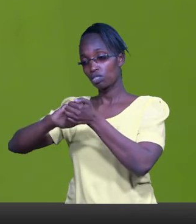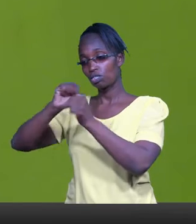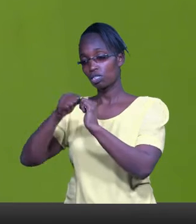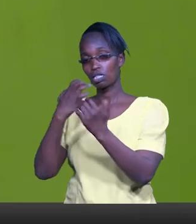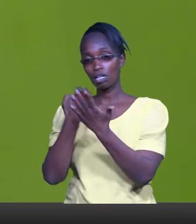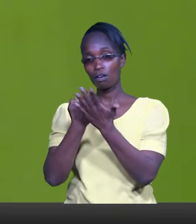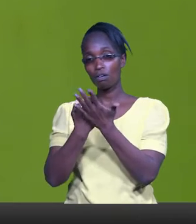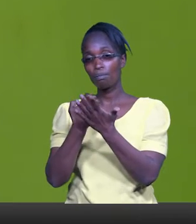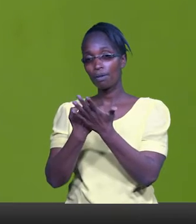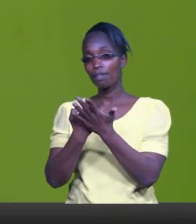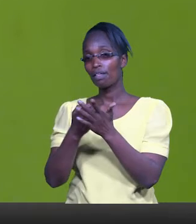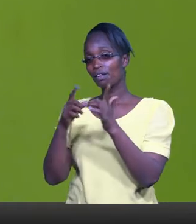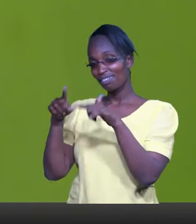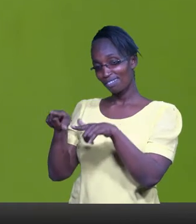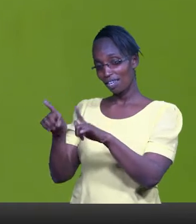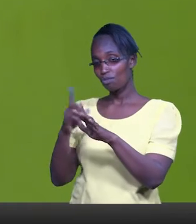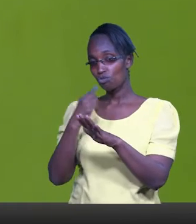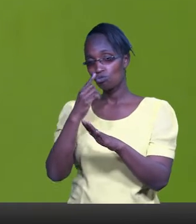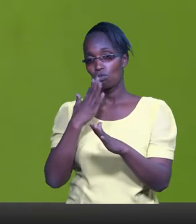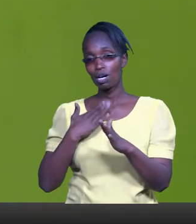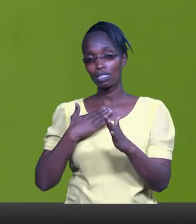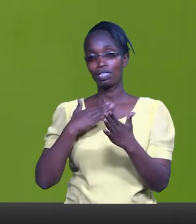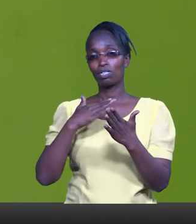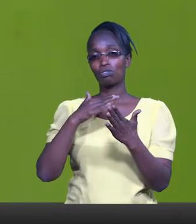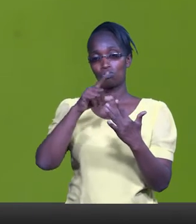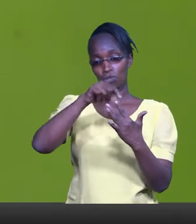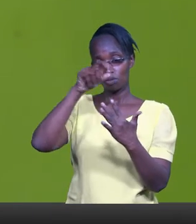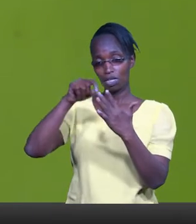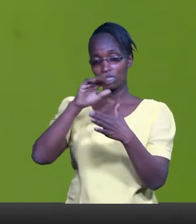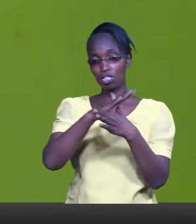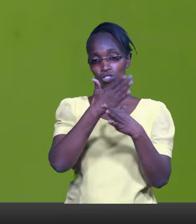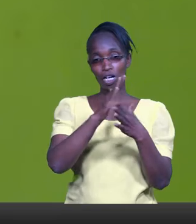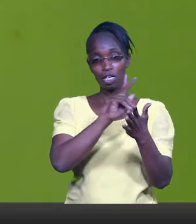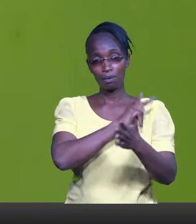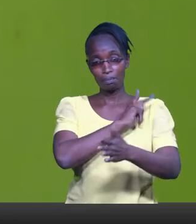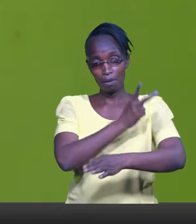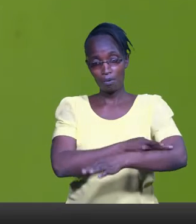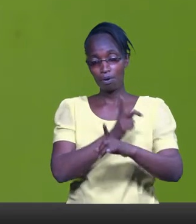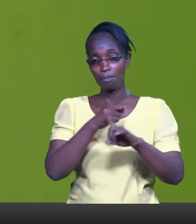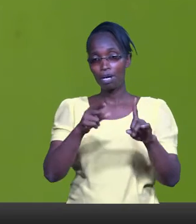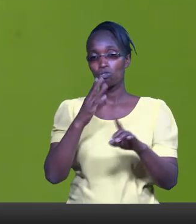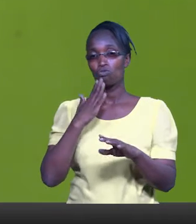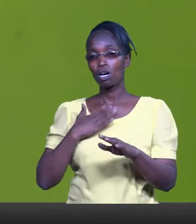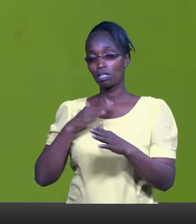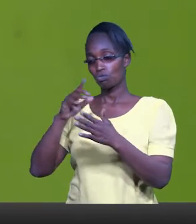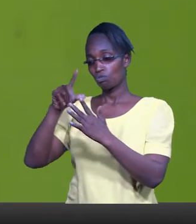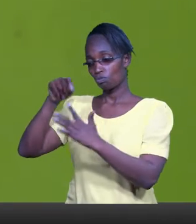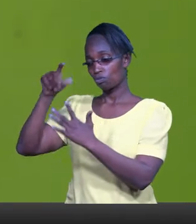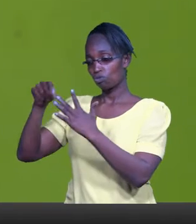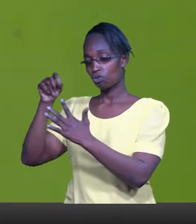the economy. It is them who want to prioritize sharing power. We want to